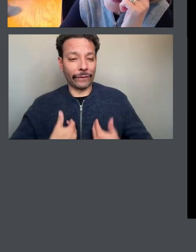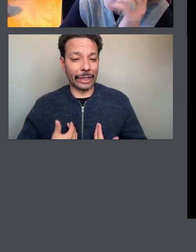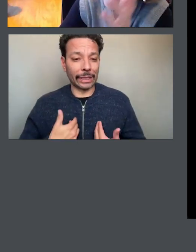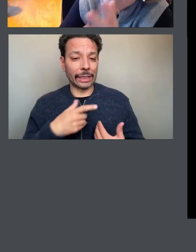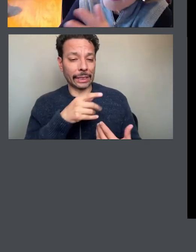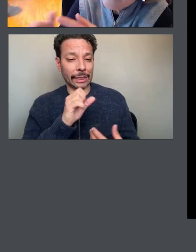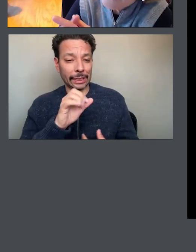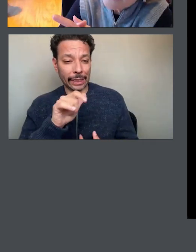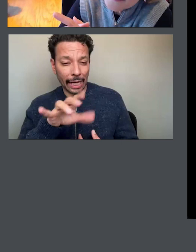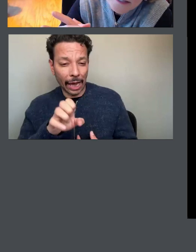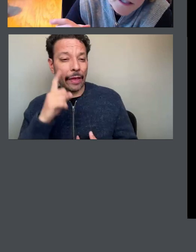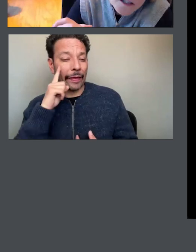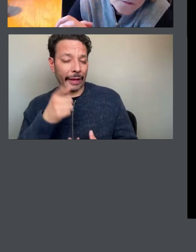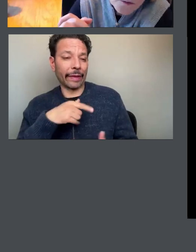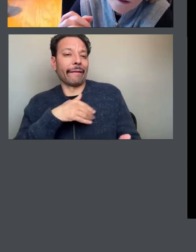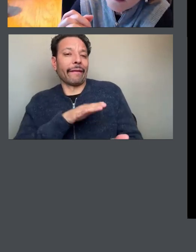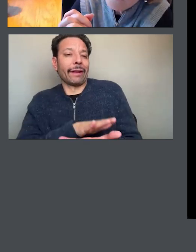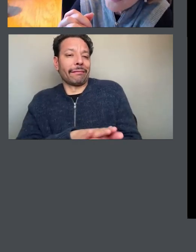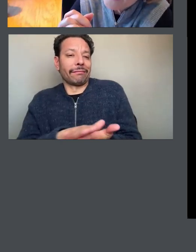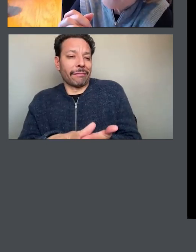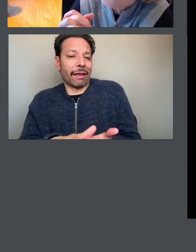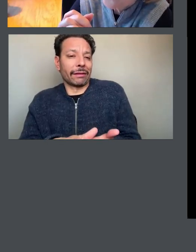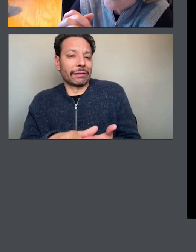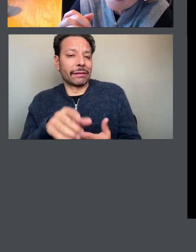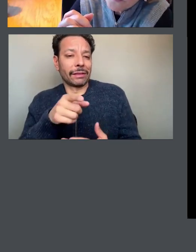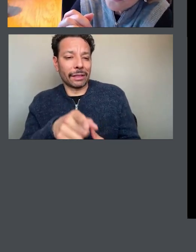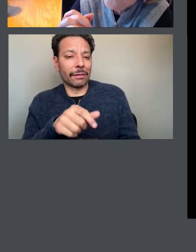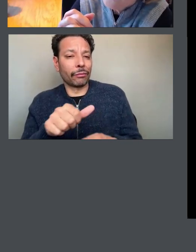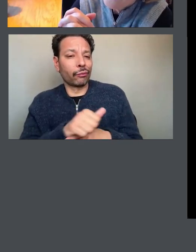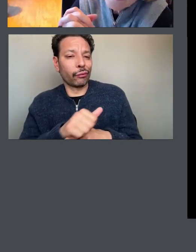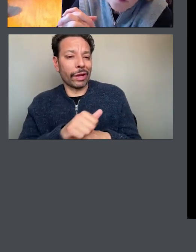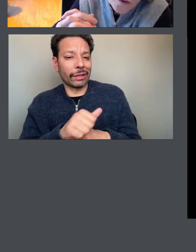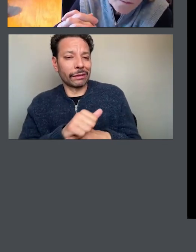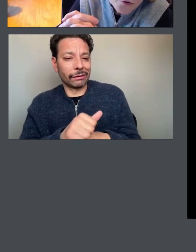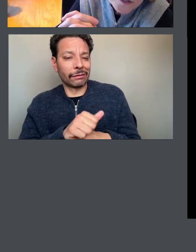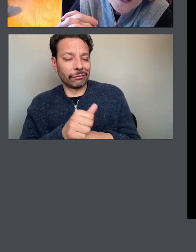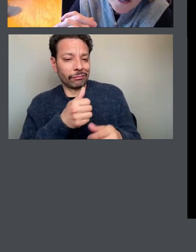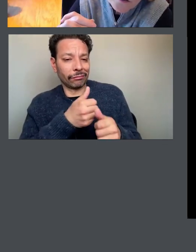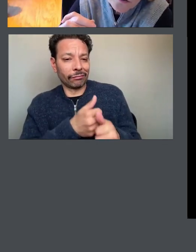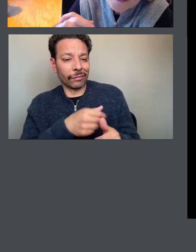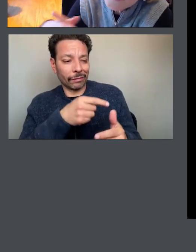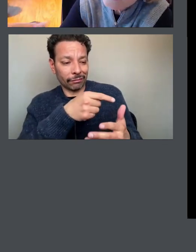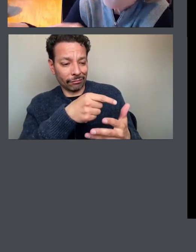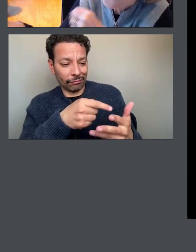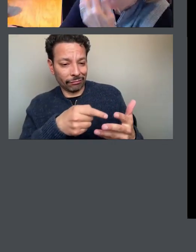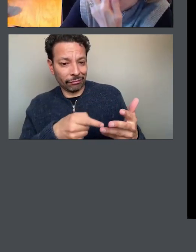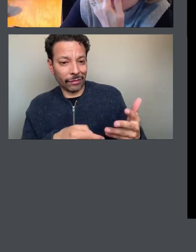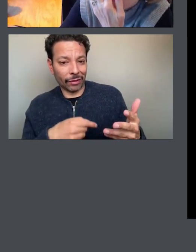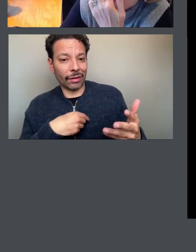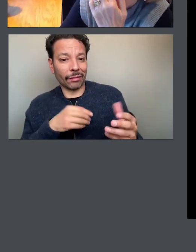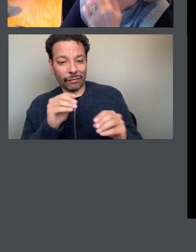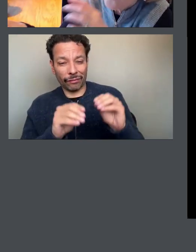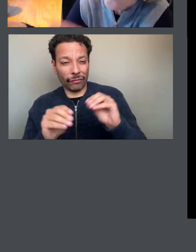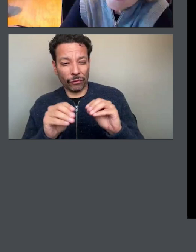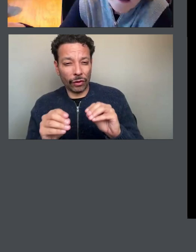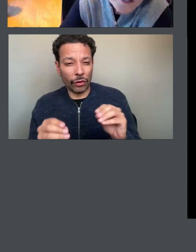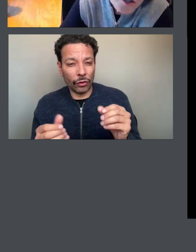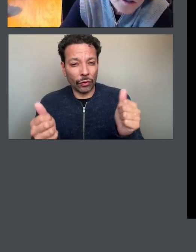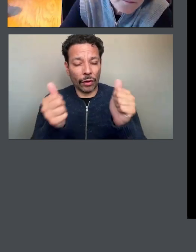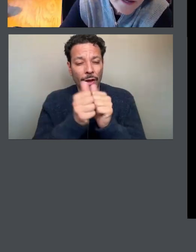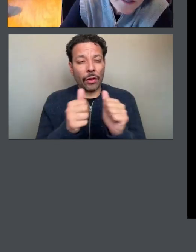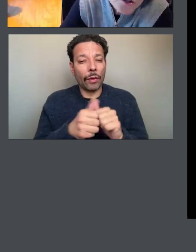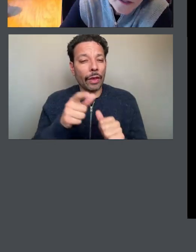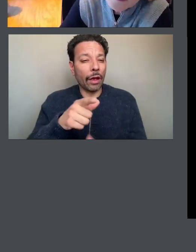I think, a nice consensus practice parameter that we put together. This is focused on the